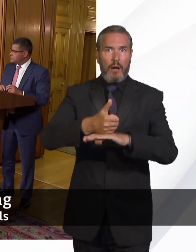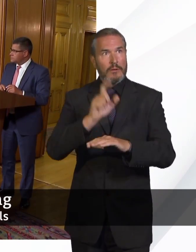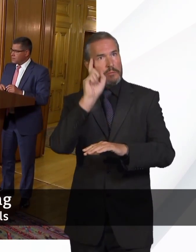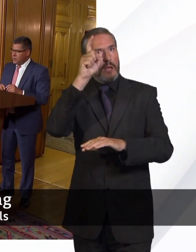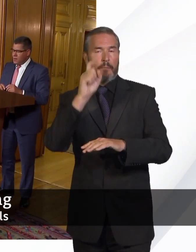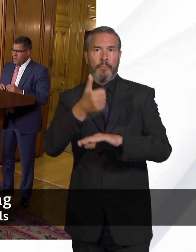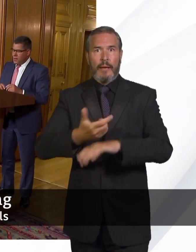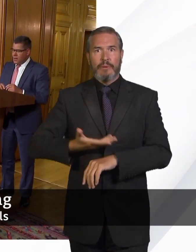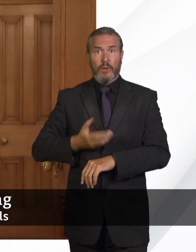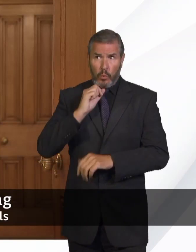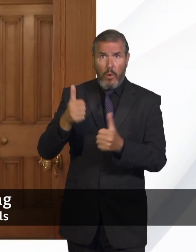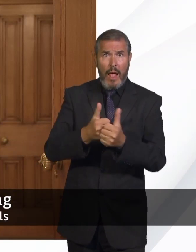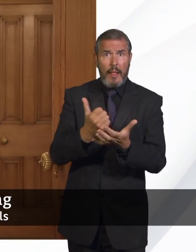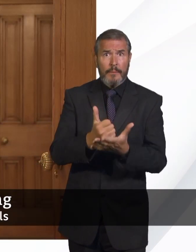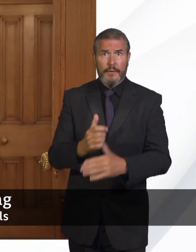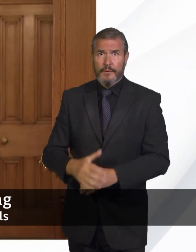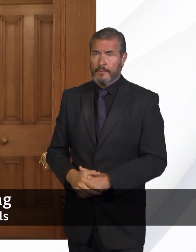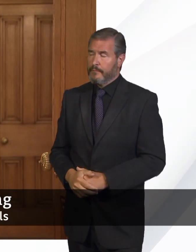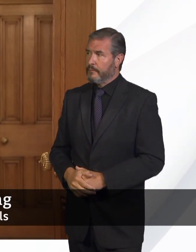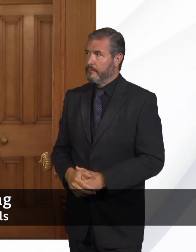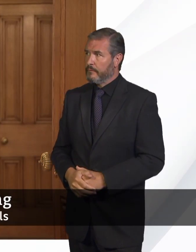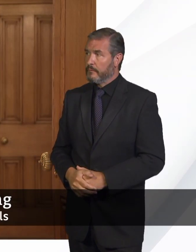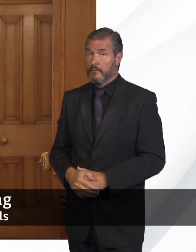months? Hansi, thank you for that. That's